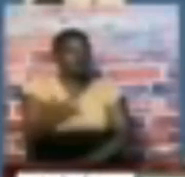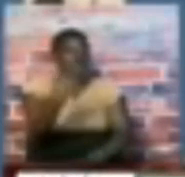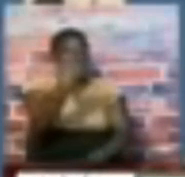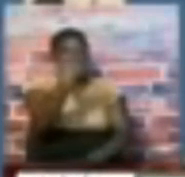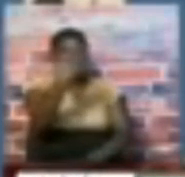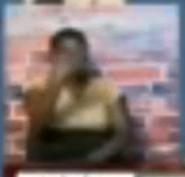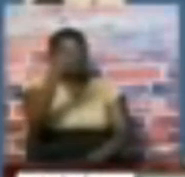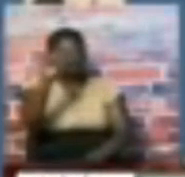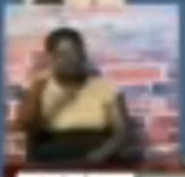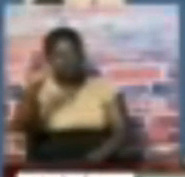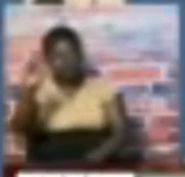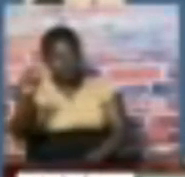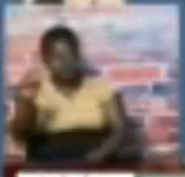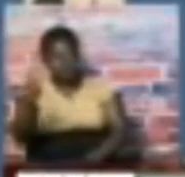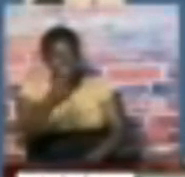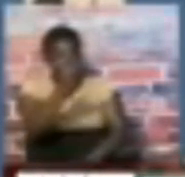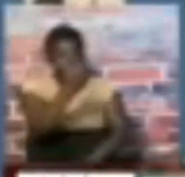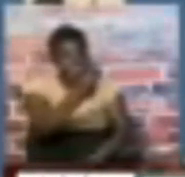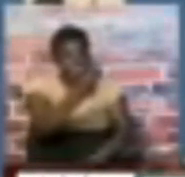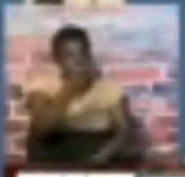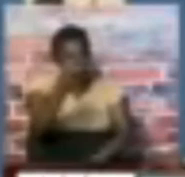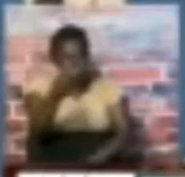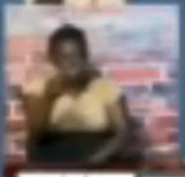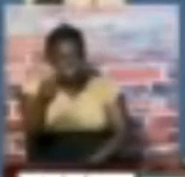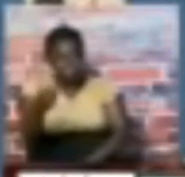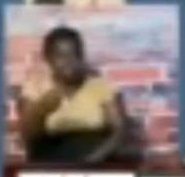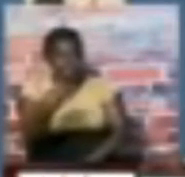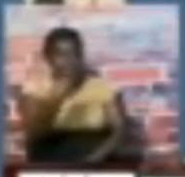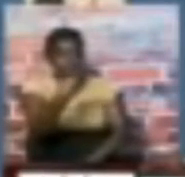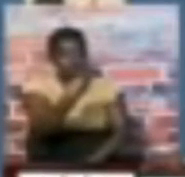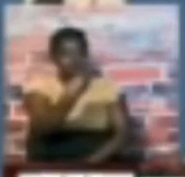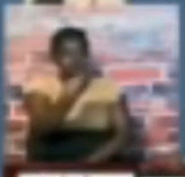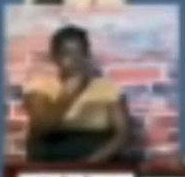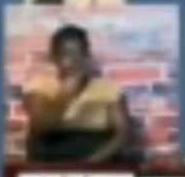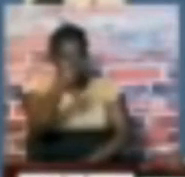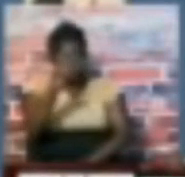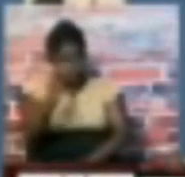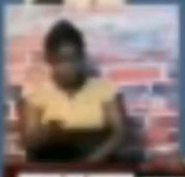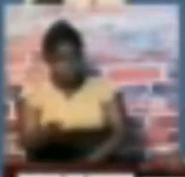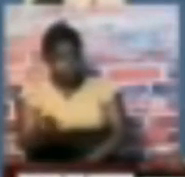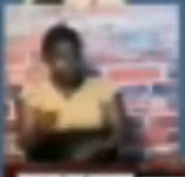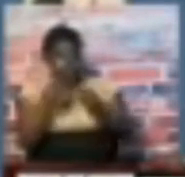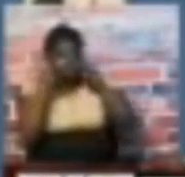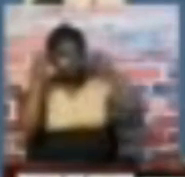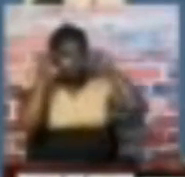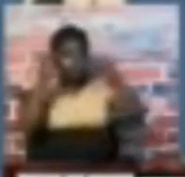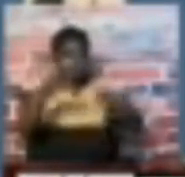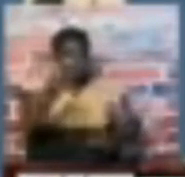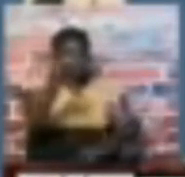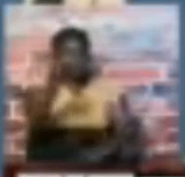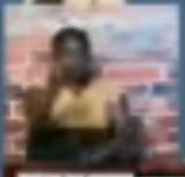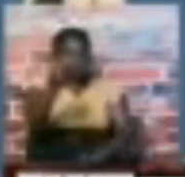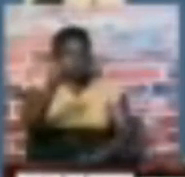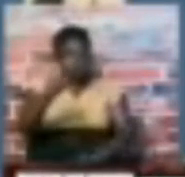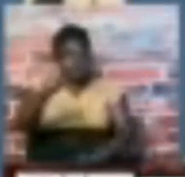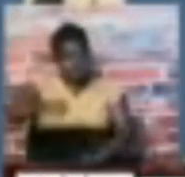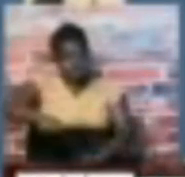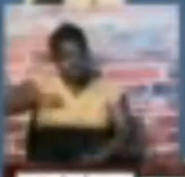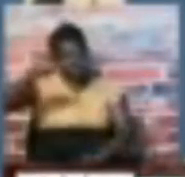500 piece sanitizers, 2,000 pieces of masks, 60 jerrycans of liquid soap.